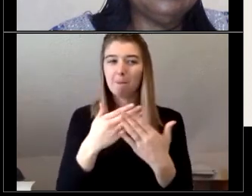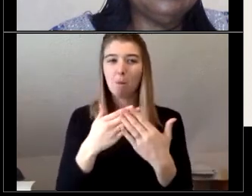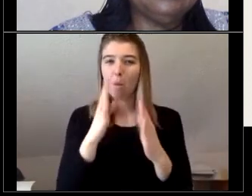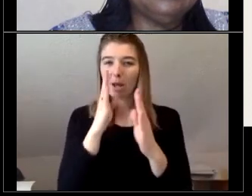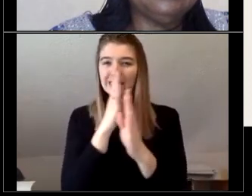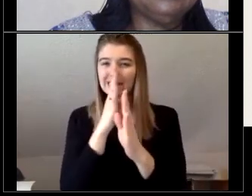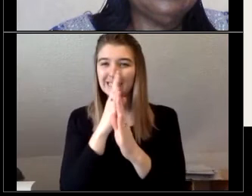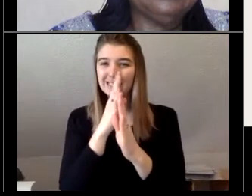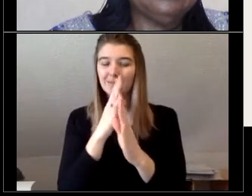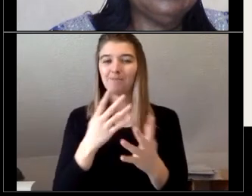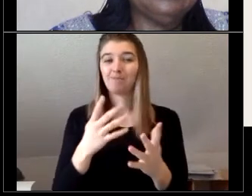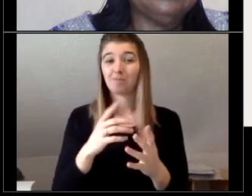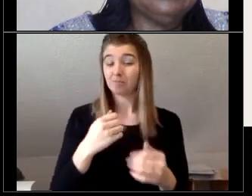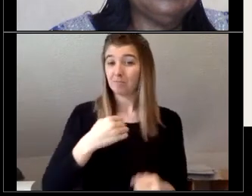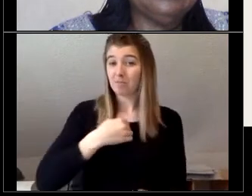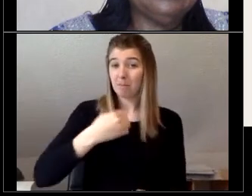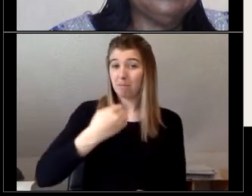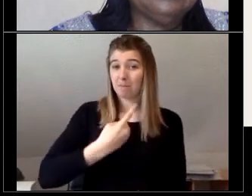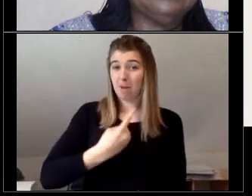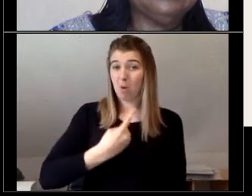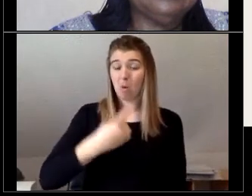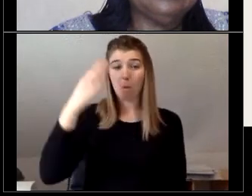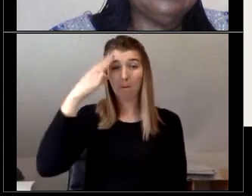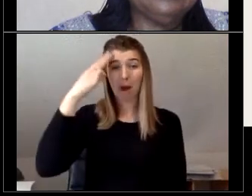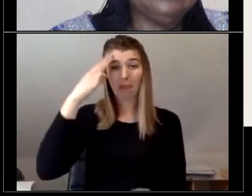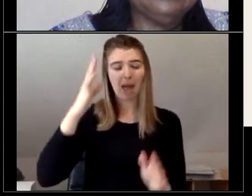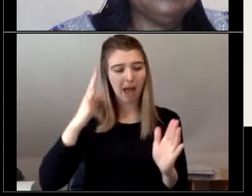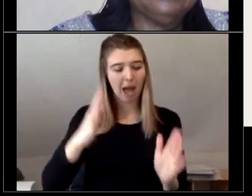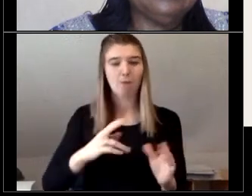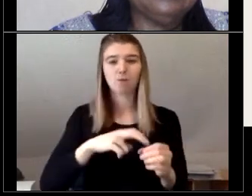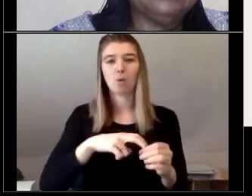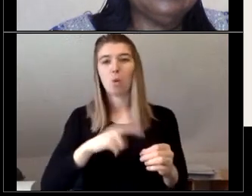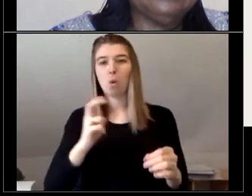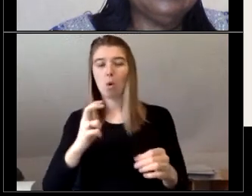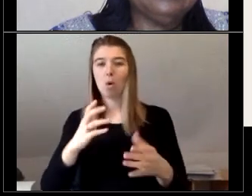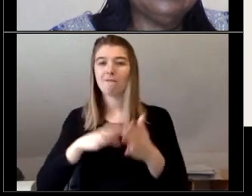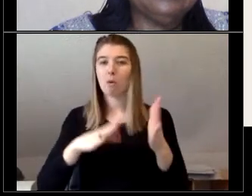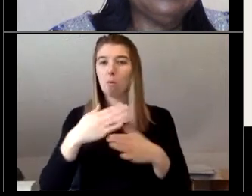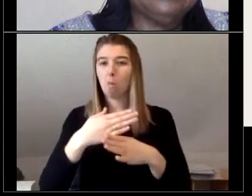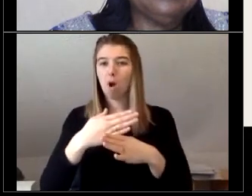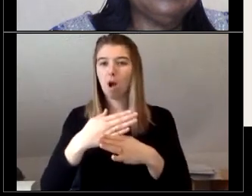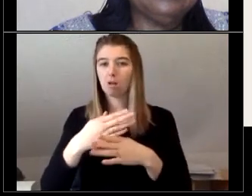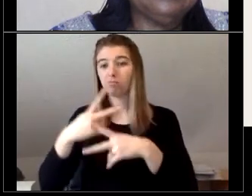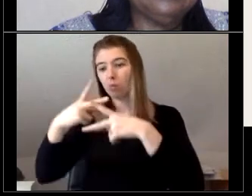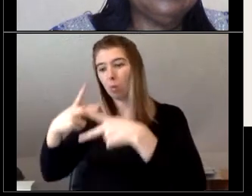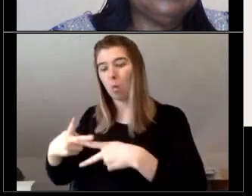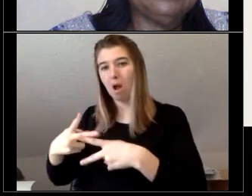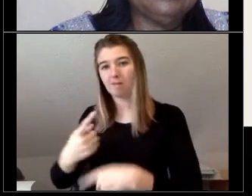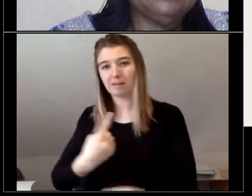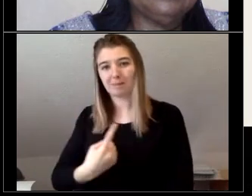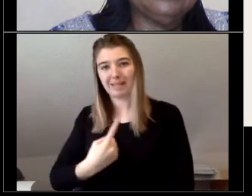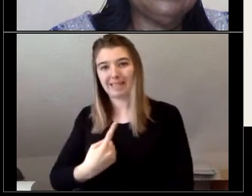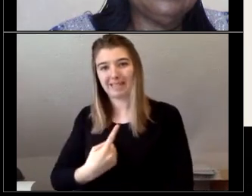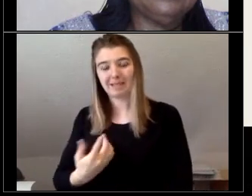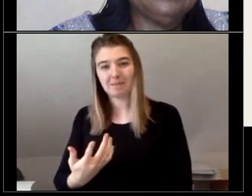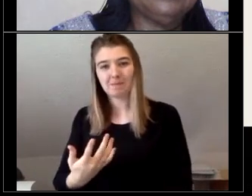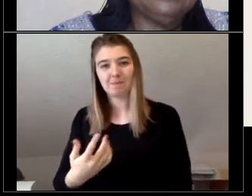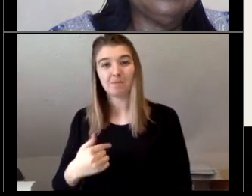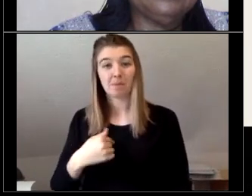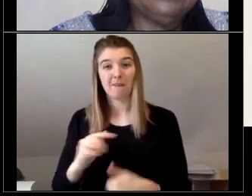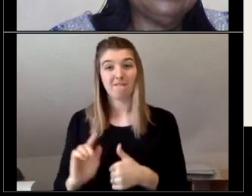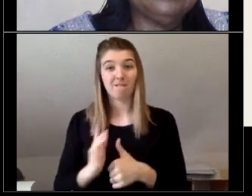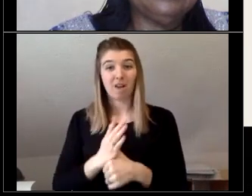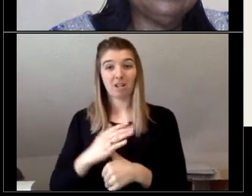she was expecting me as her first child. It was not possible and not expected, not allowed for her to stay in the workforce. And so I'm the first child in